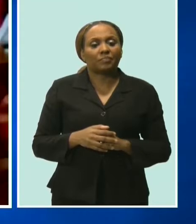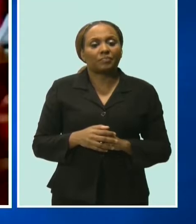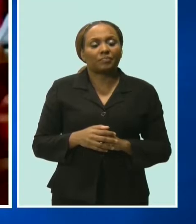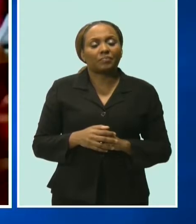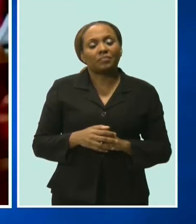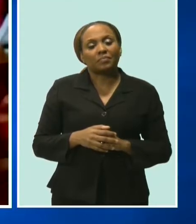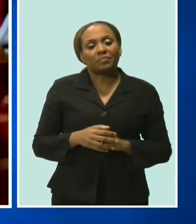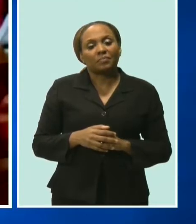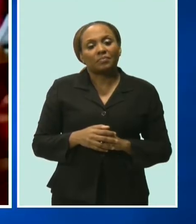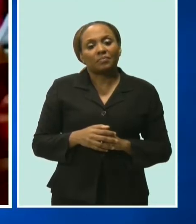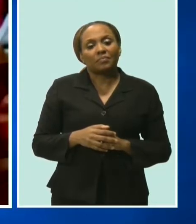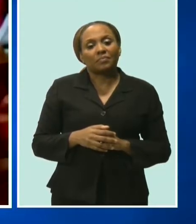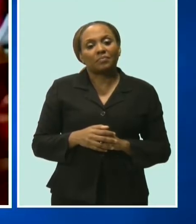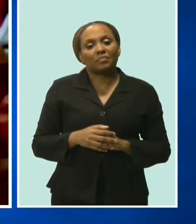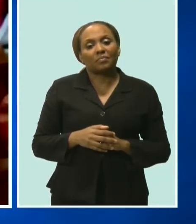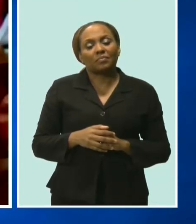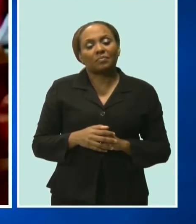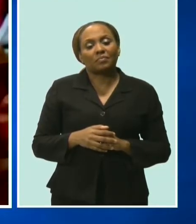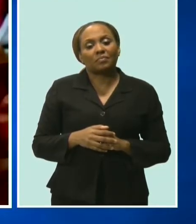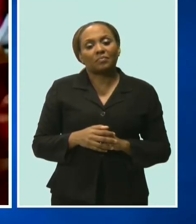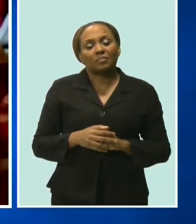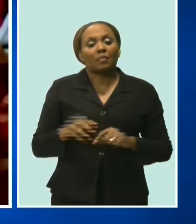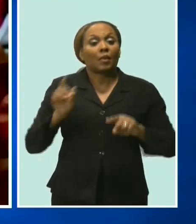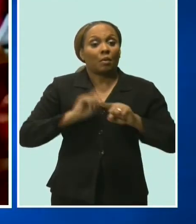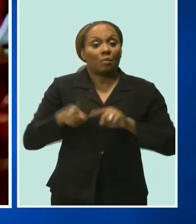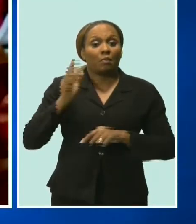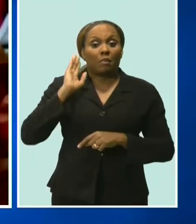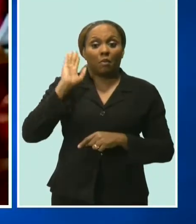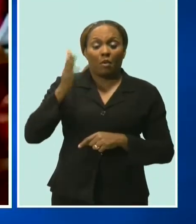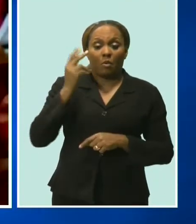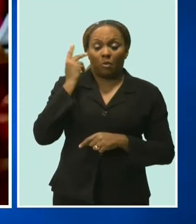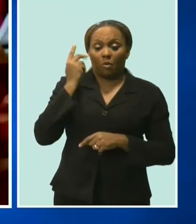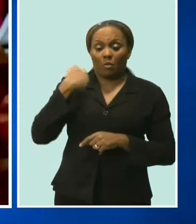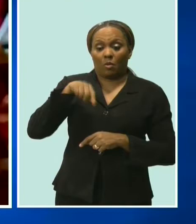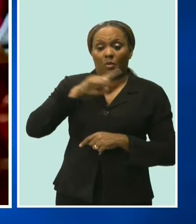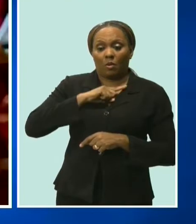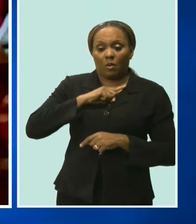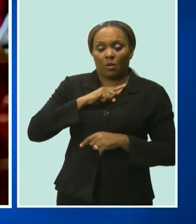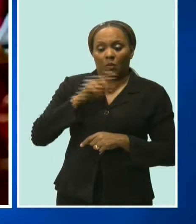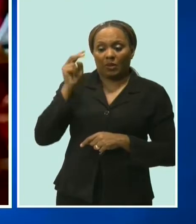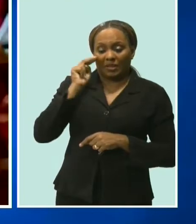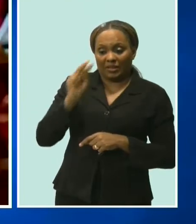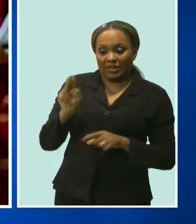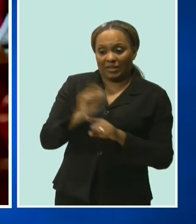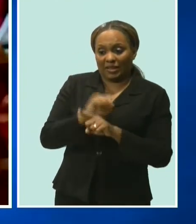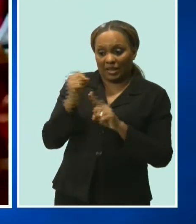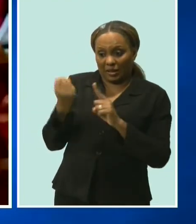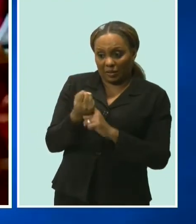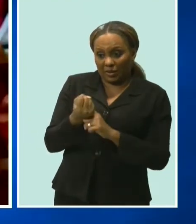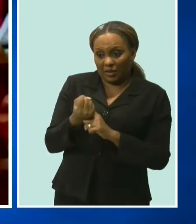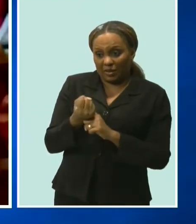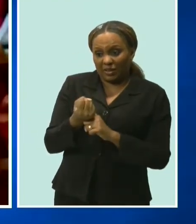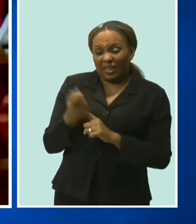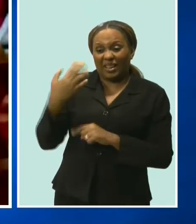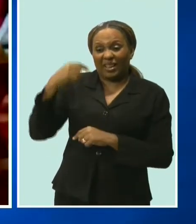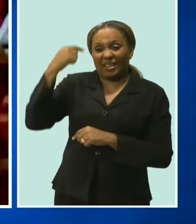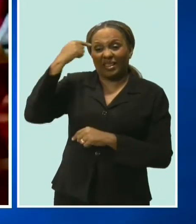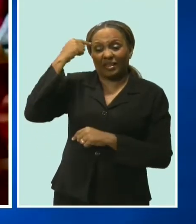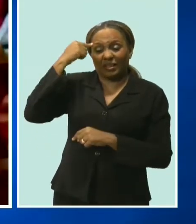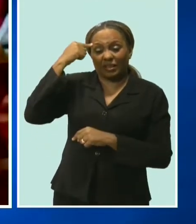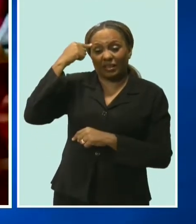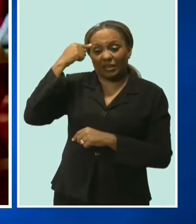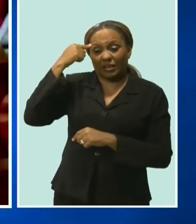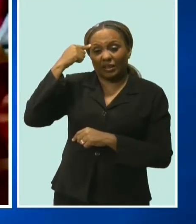in a way that makes the reality seem far away? Or will we use it, as some did